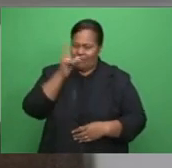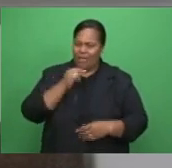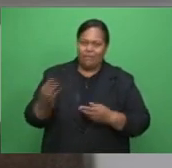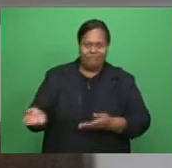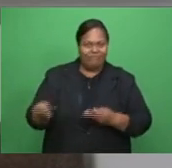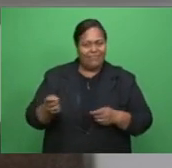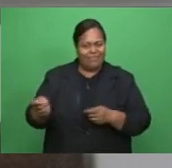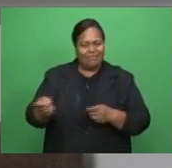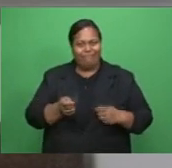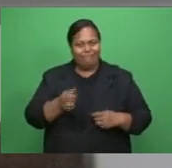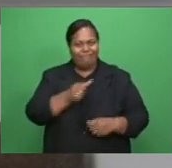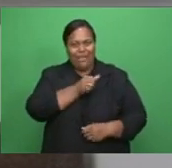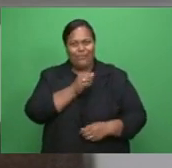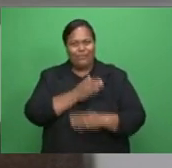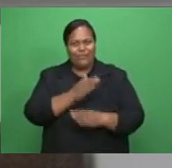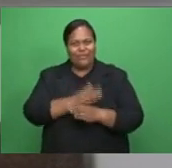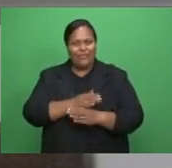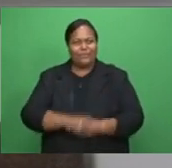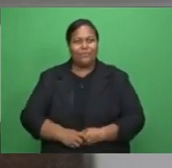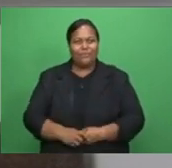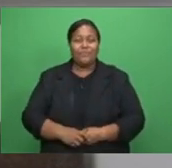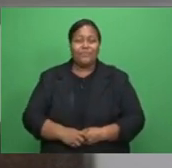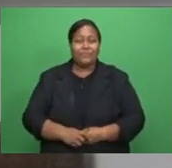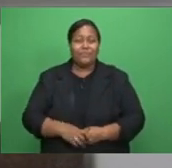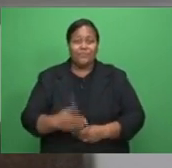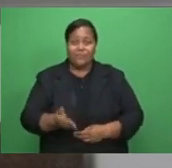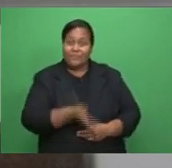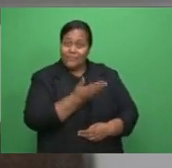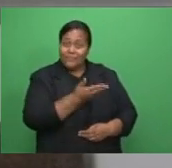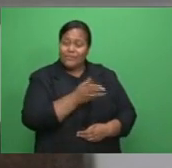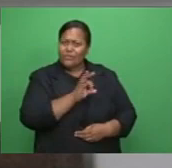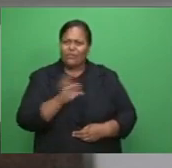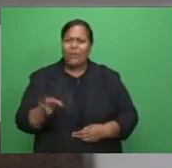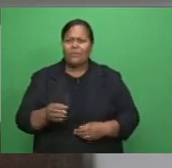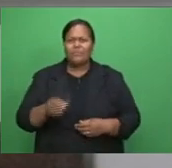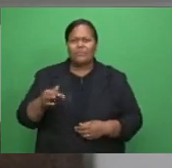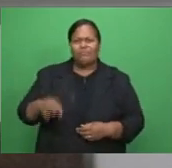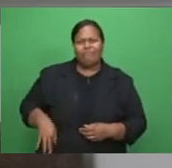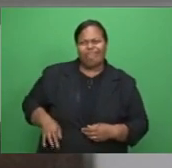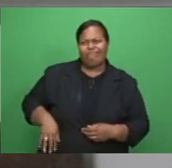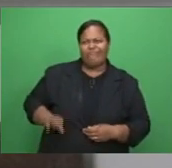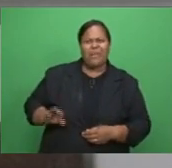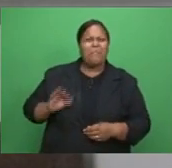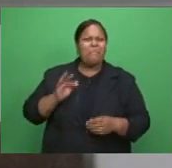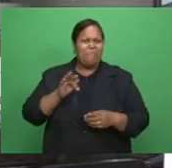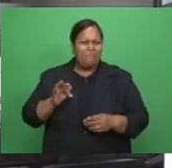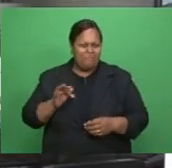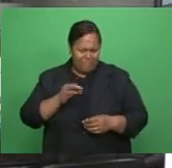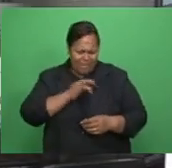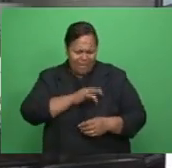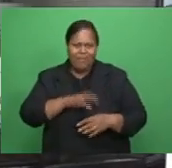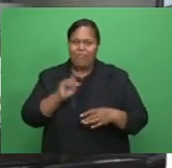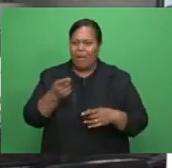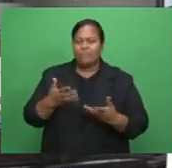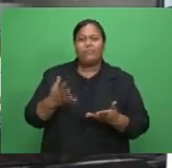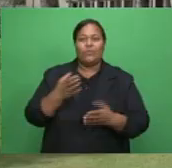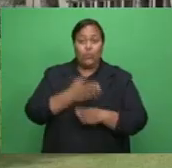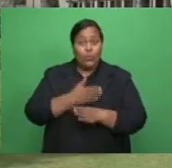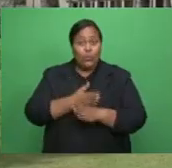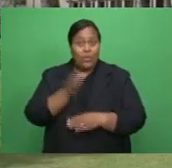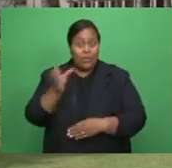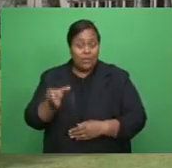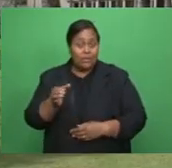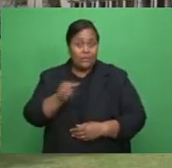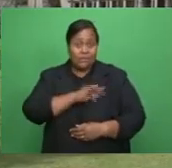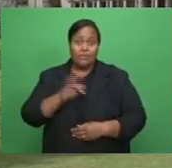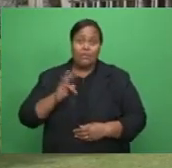not be making them any money, it has helped them to bring their employees back, so more people are getting paid.